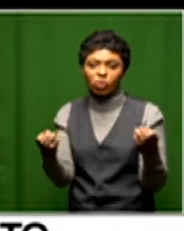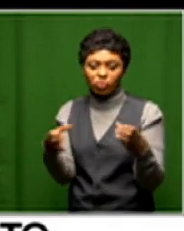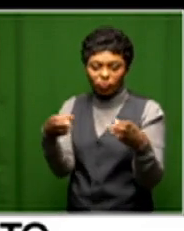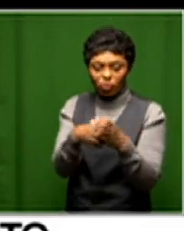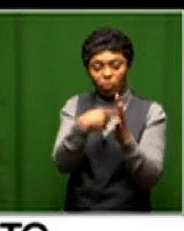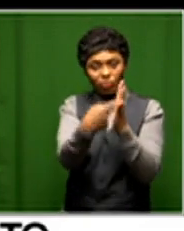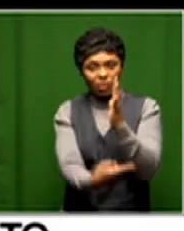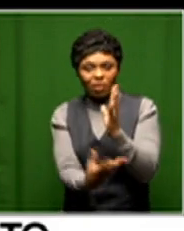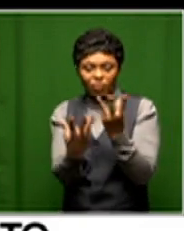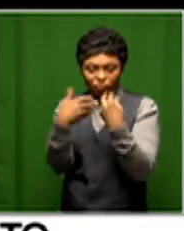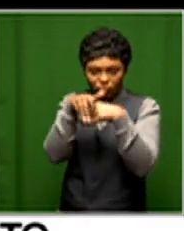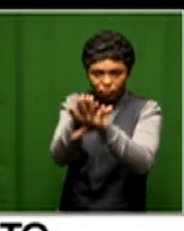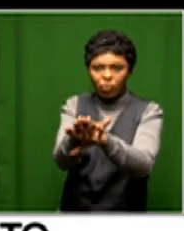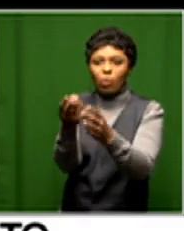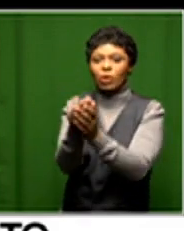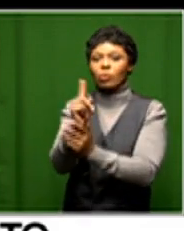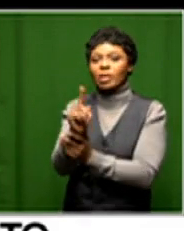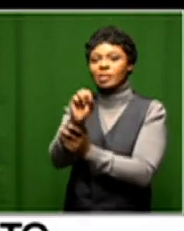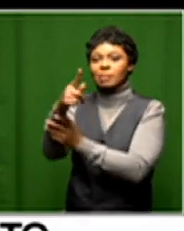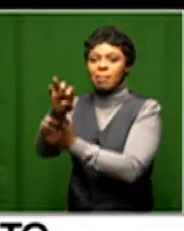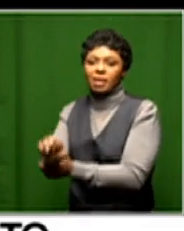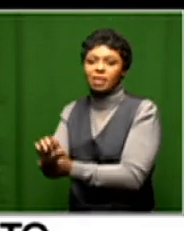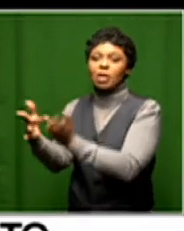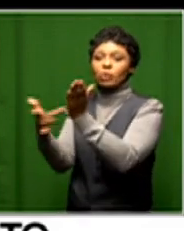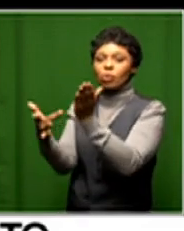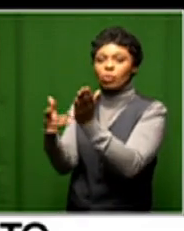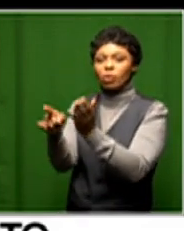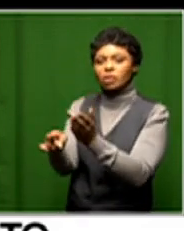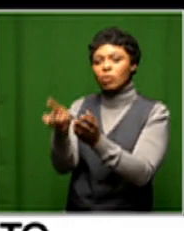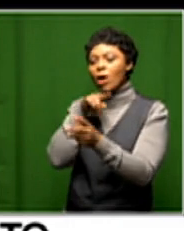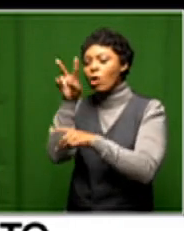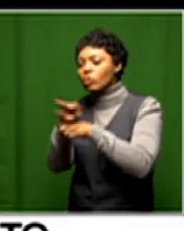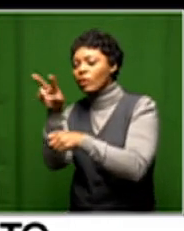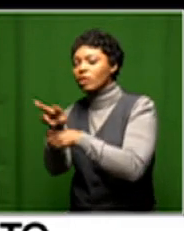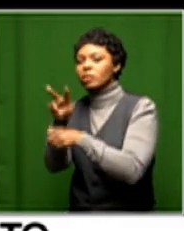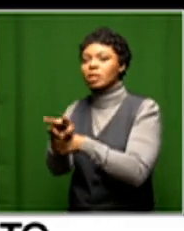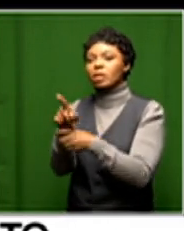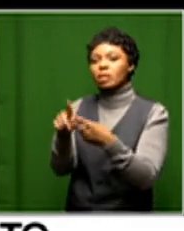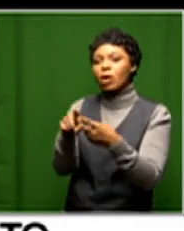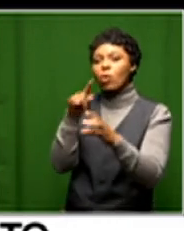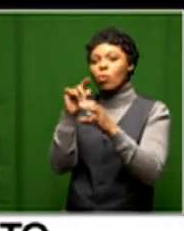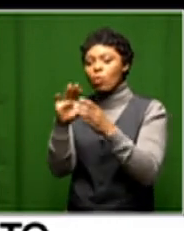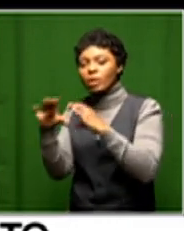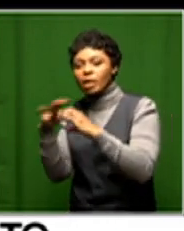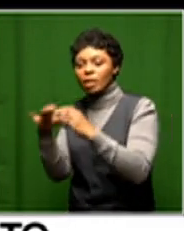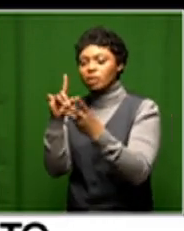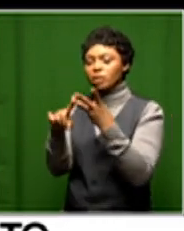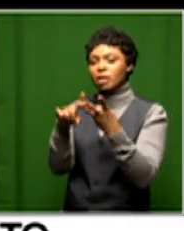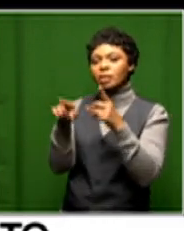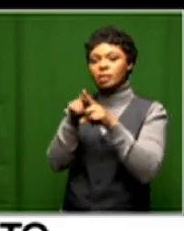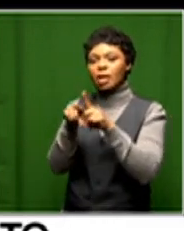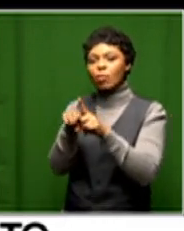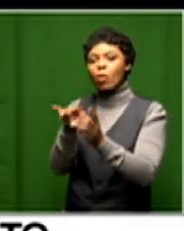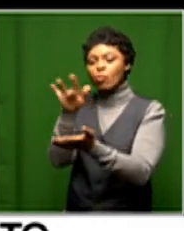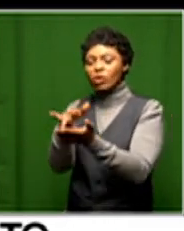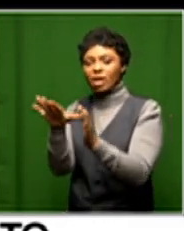link this with space technology, where I've highlighted three, like Earth observation, I've highlighted satellite communication and satellite